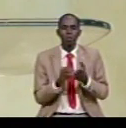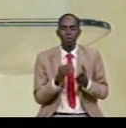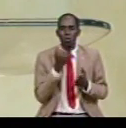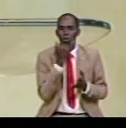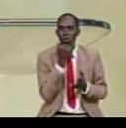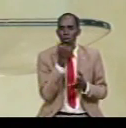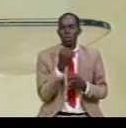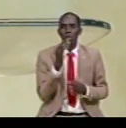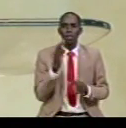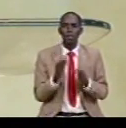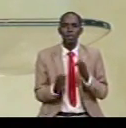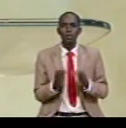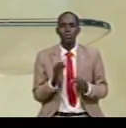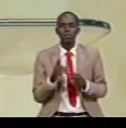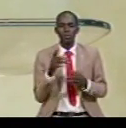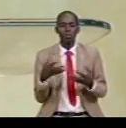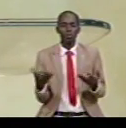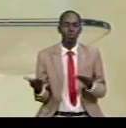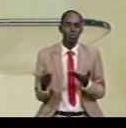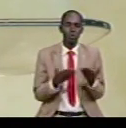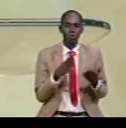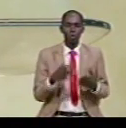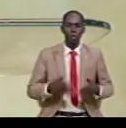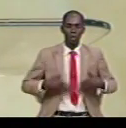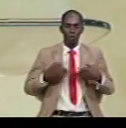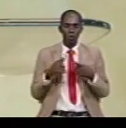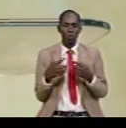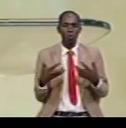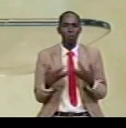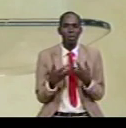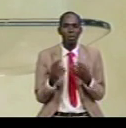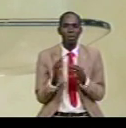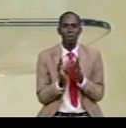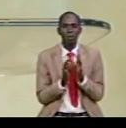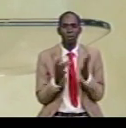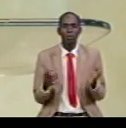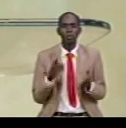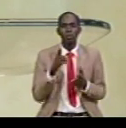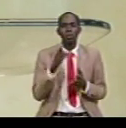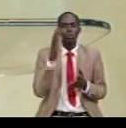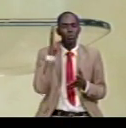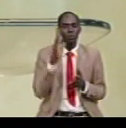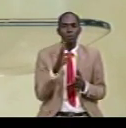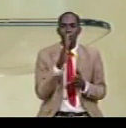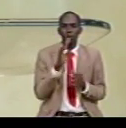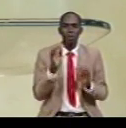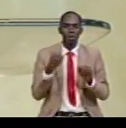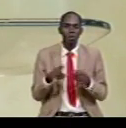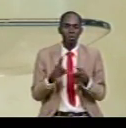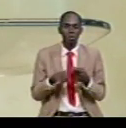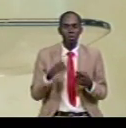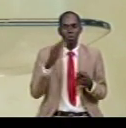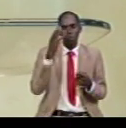of scriptures, you'll be able to know. This thing that looks legitimate, is it really